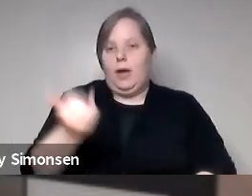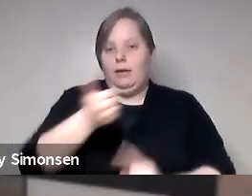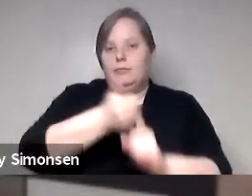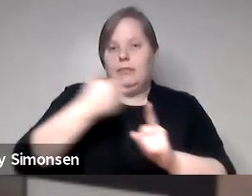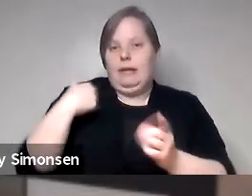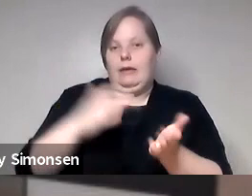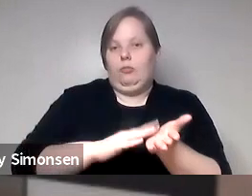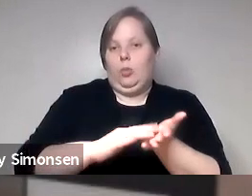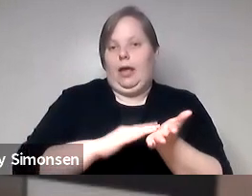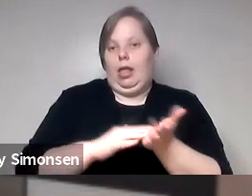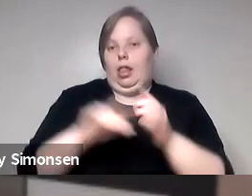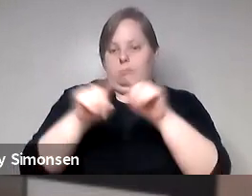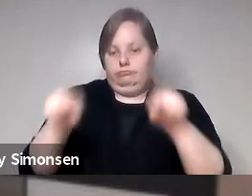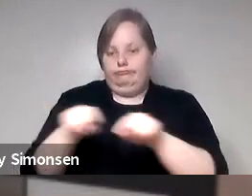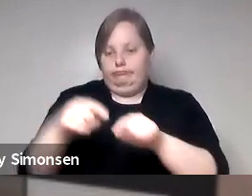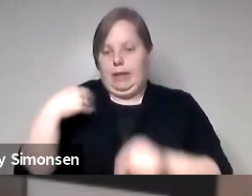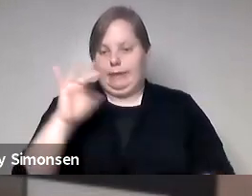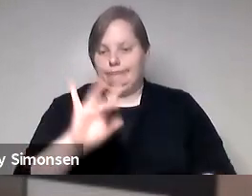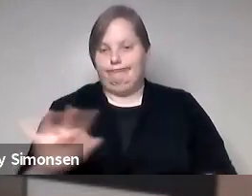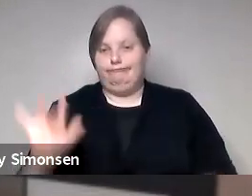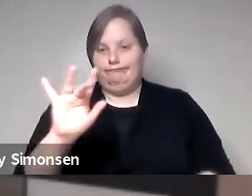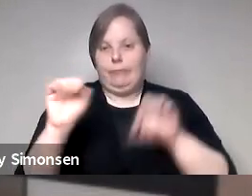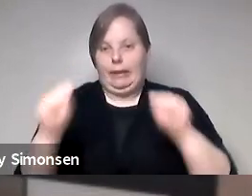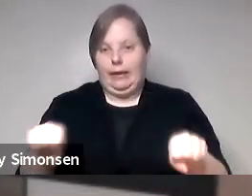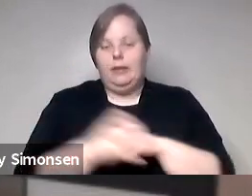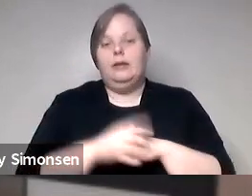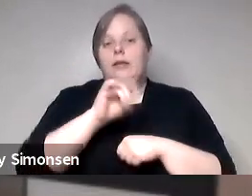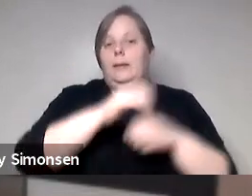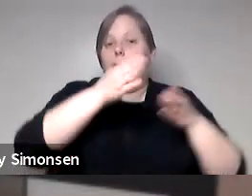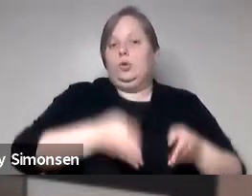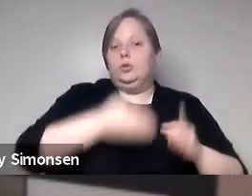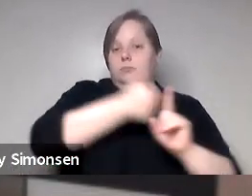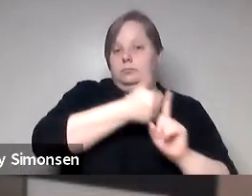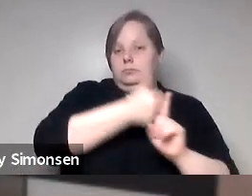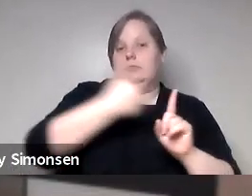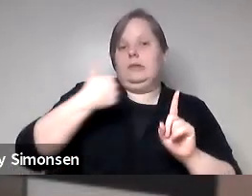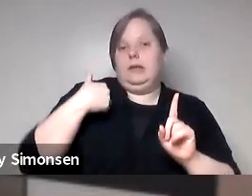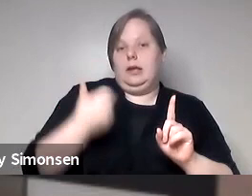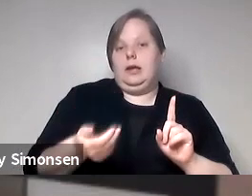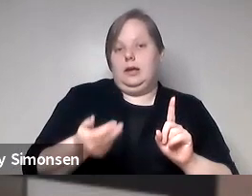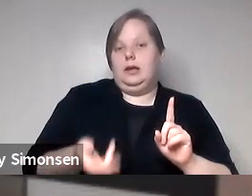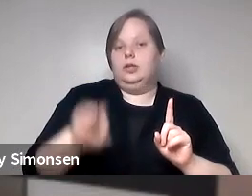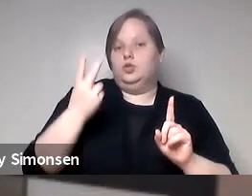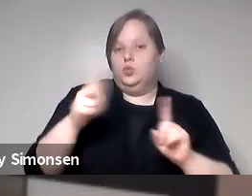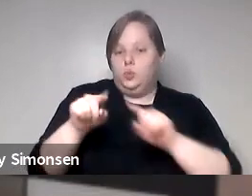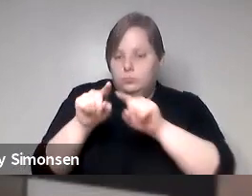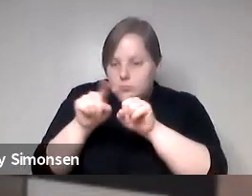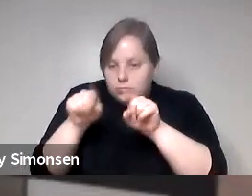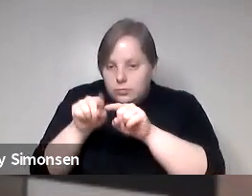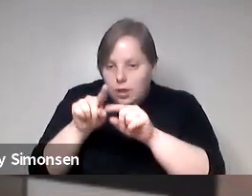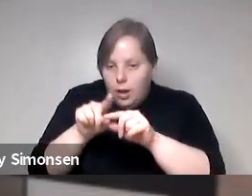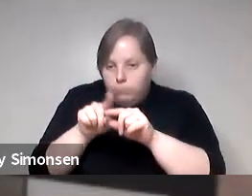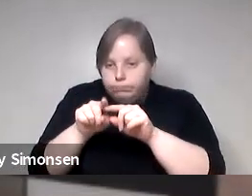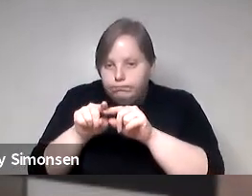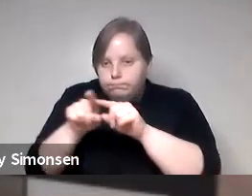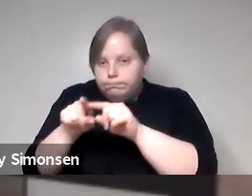a Braille keyboard on it. And this individual also has 2 bump dots, and those